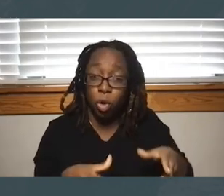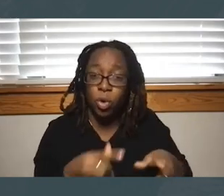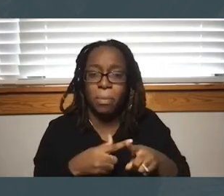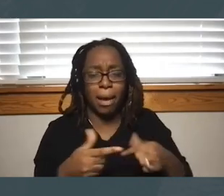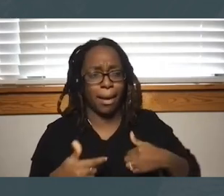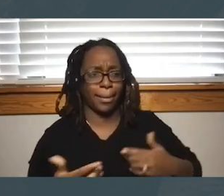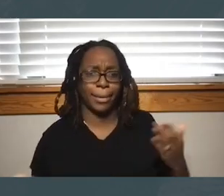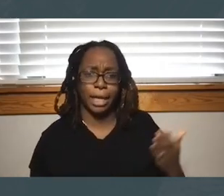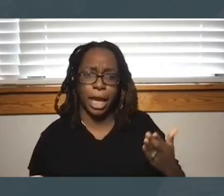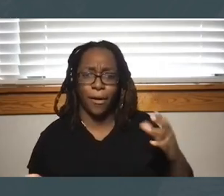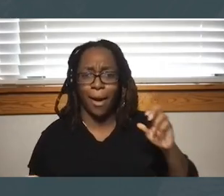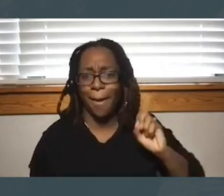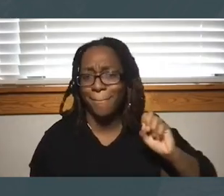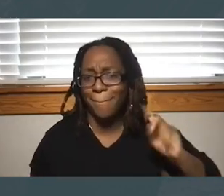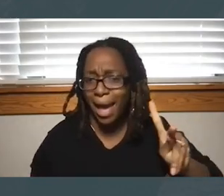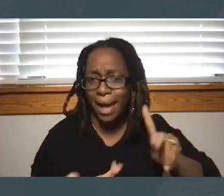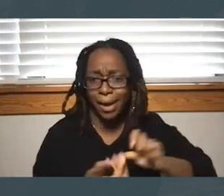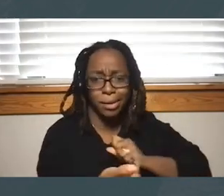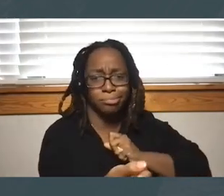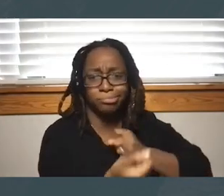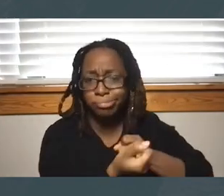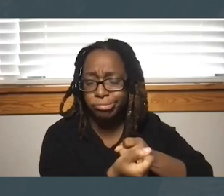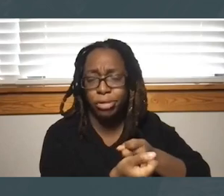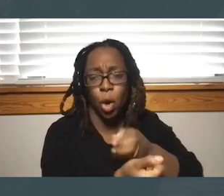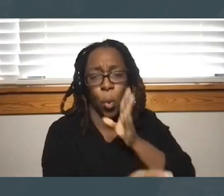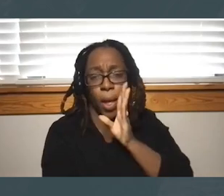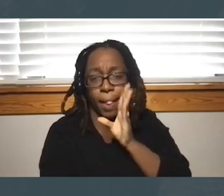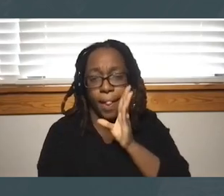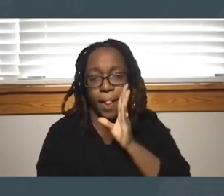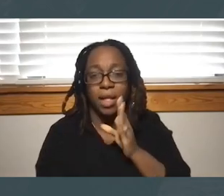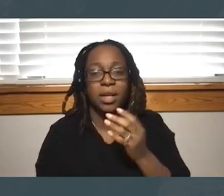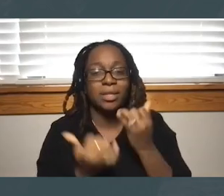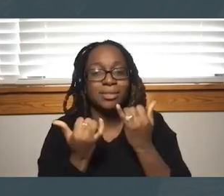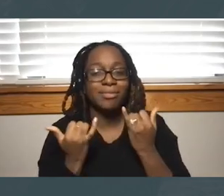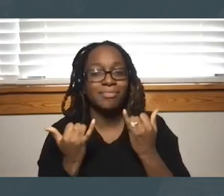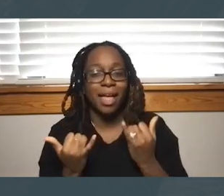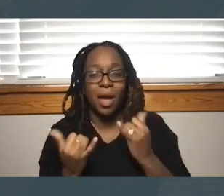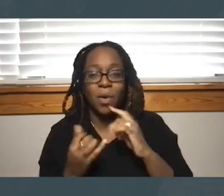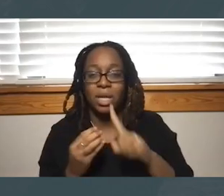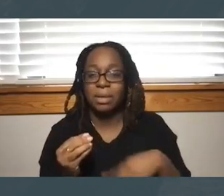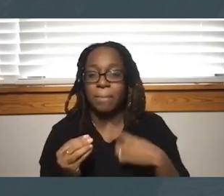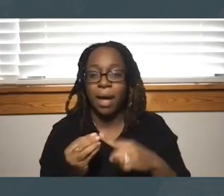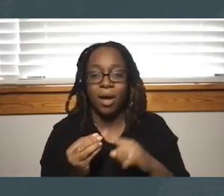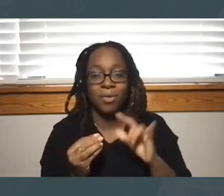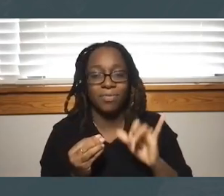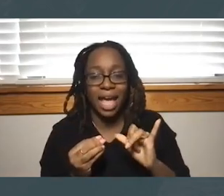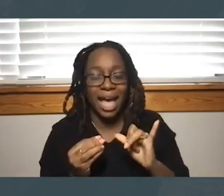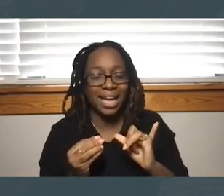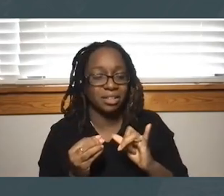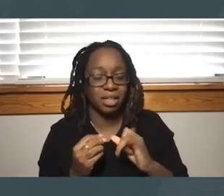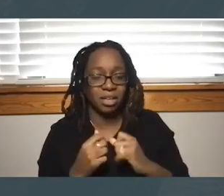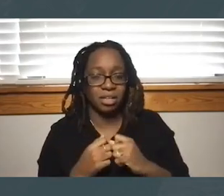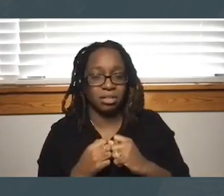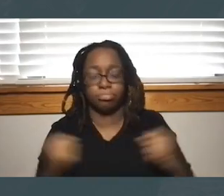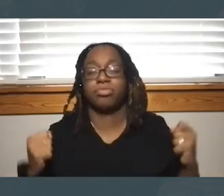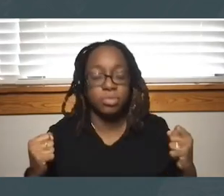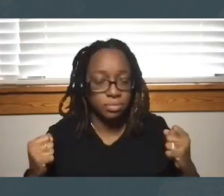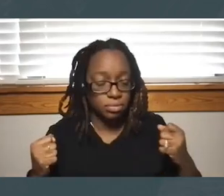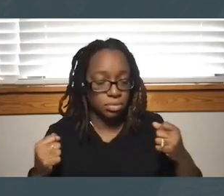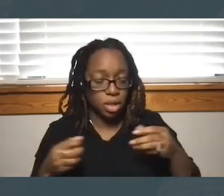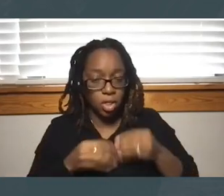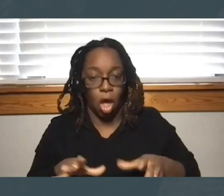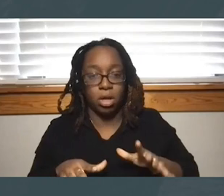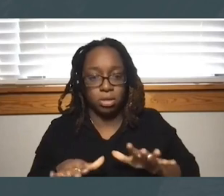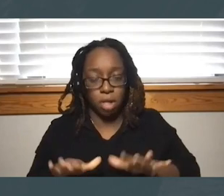was thinking also about rupture and a kind of constitutive mm-hmm. loss or mm-hmm. absence, right? Mm-hmm. And